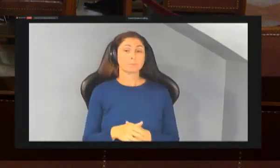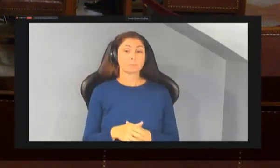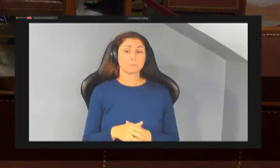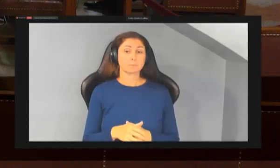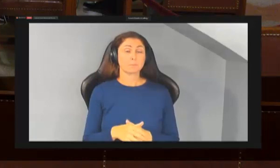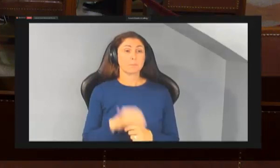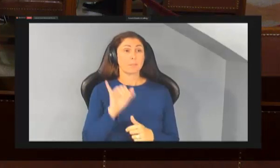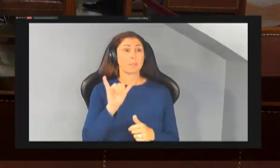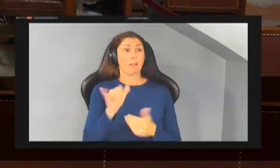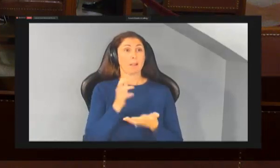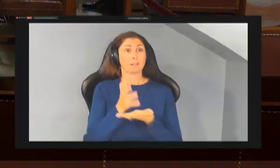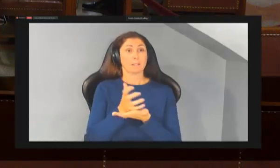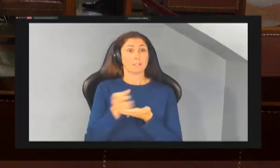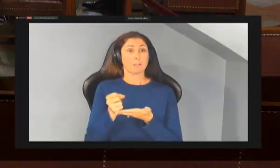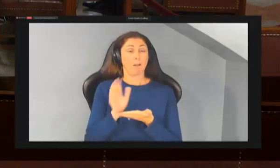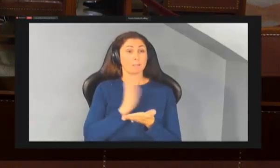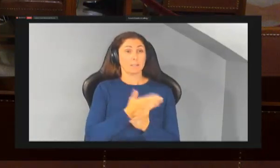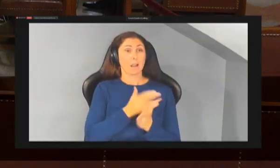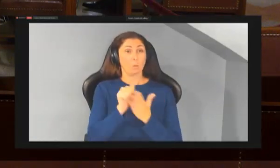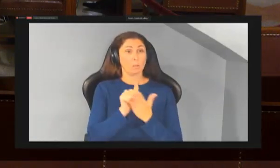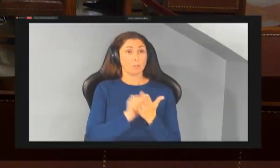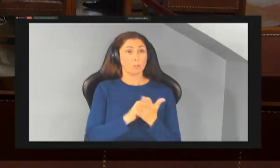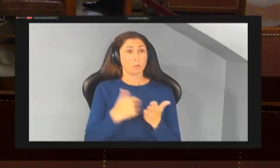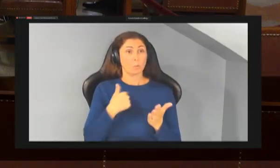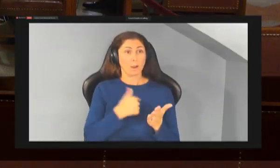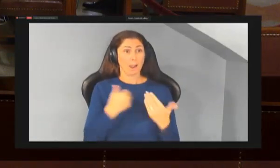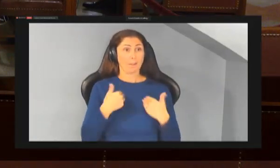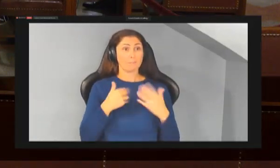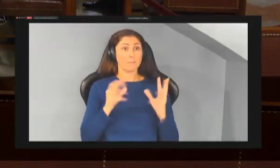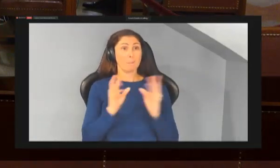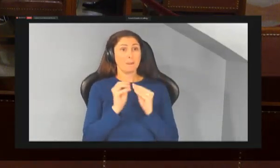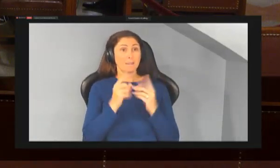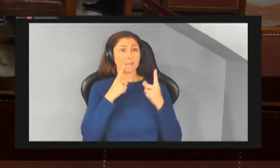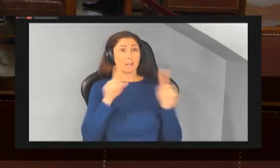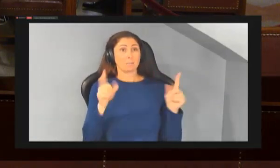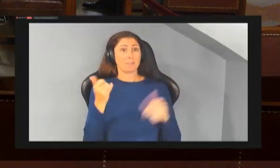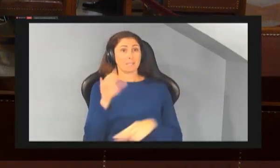exhaust our agenda. We do have meeting announcements this afternoon.